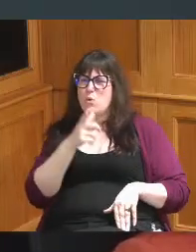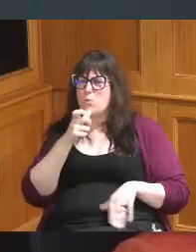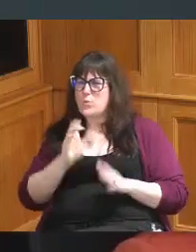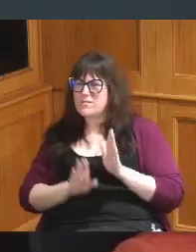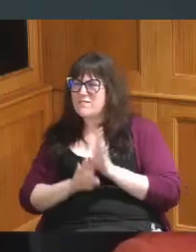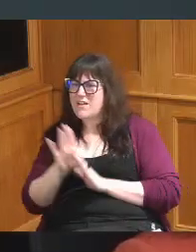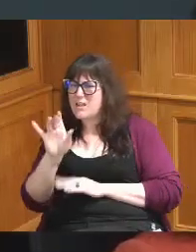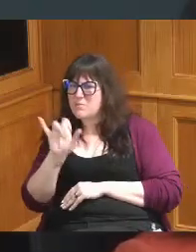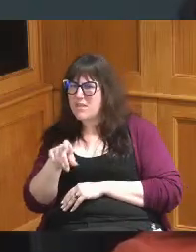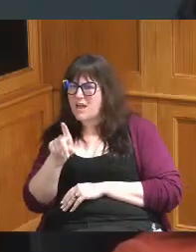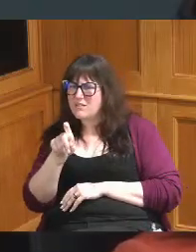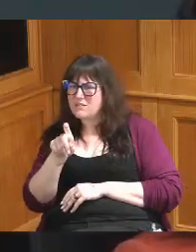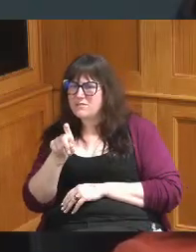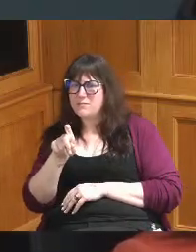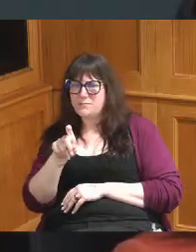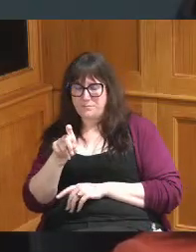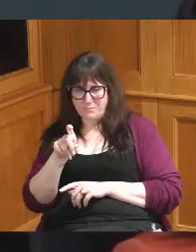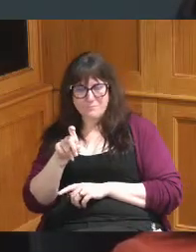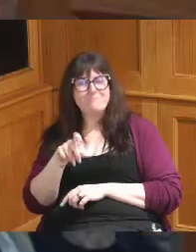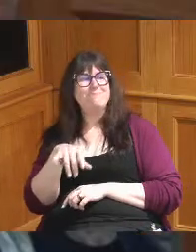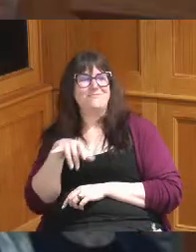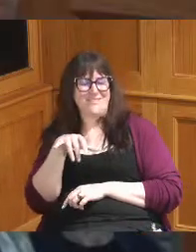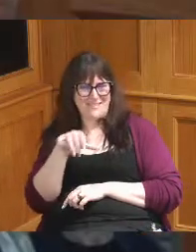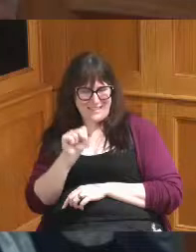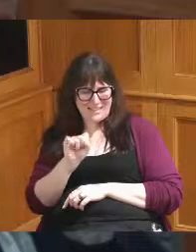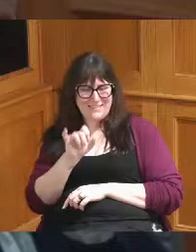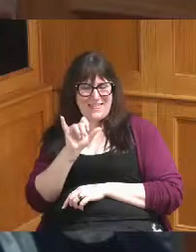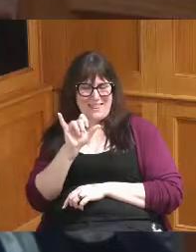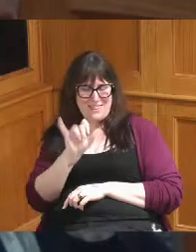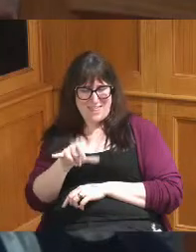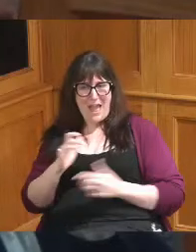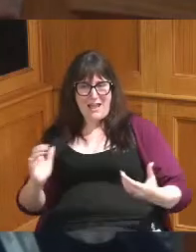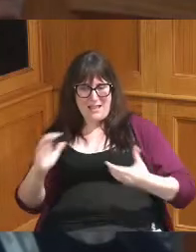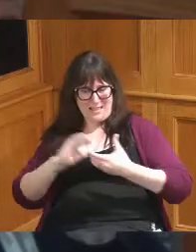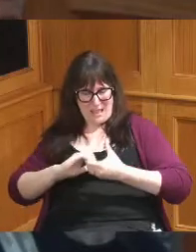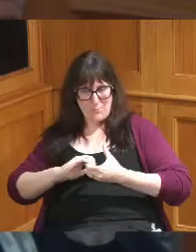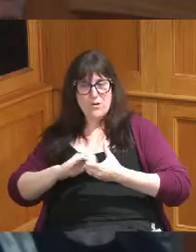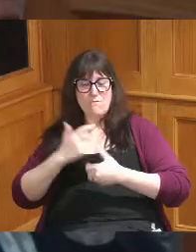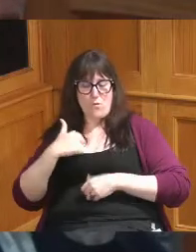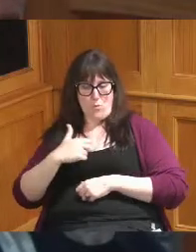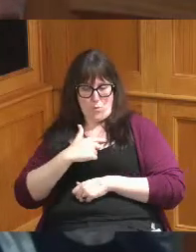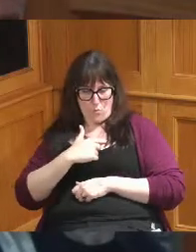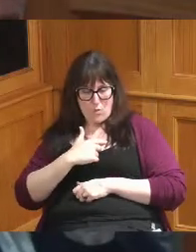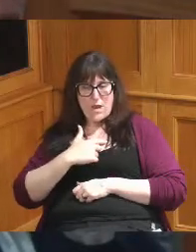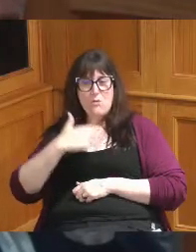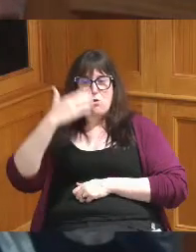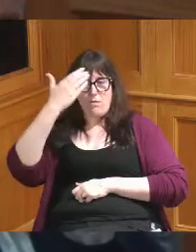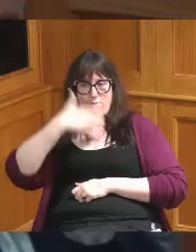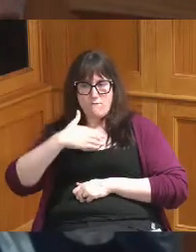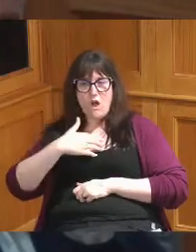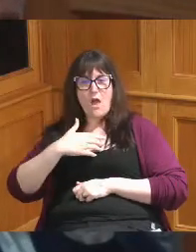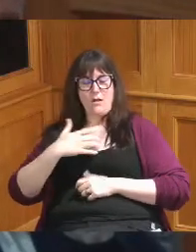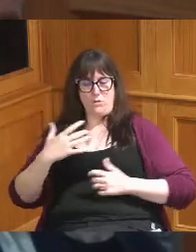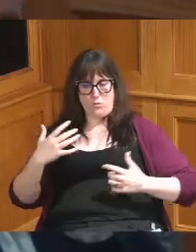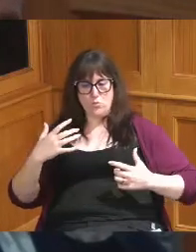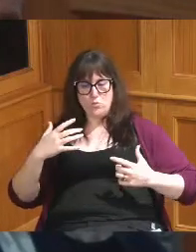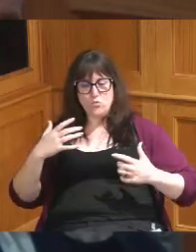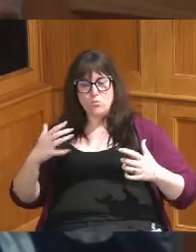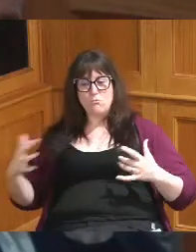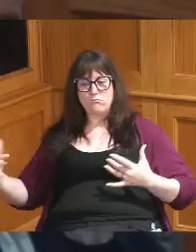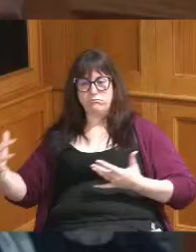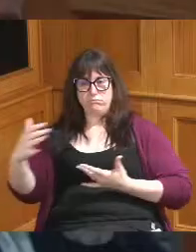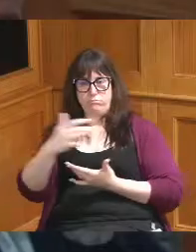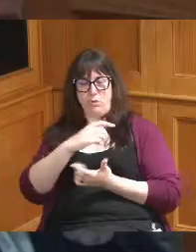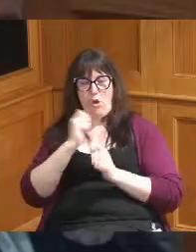developed that legal framework? So the Health Collaborative was at the forefront of pulling together the legal considerations